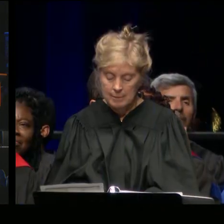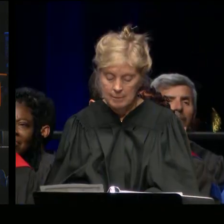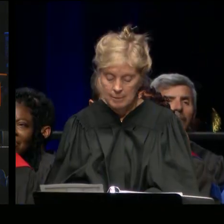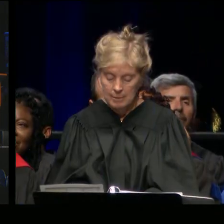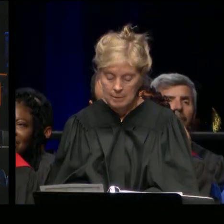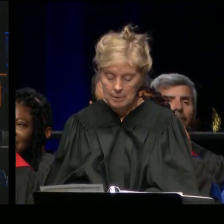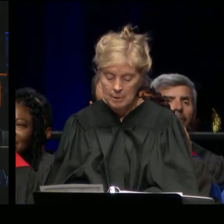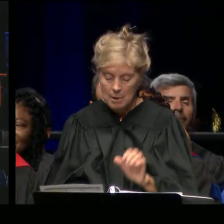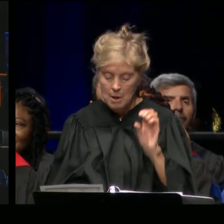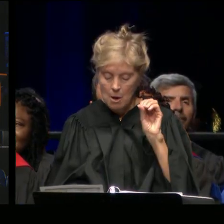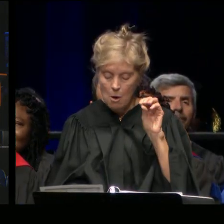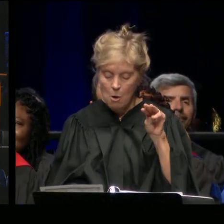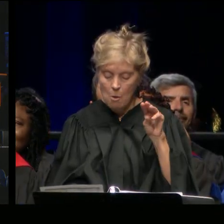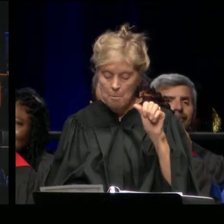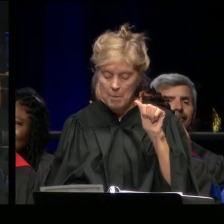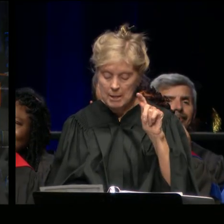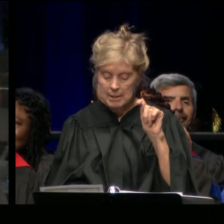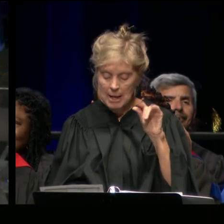Omotayo Bankole.